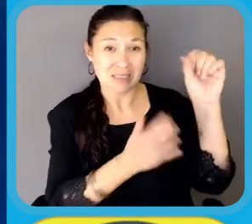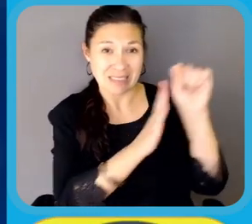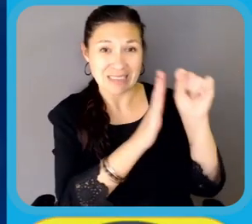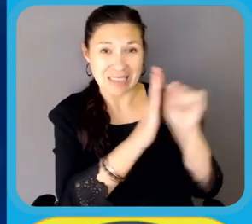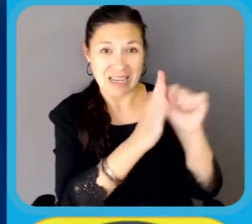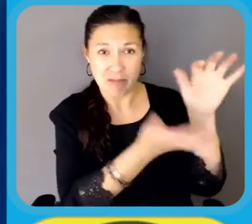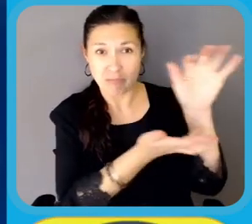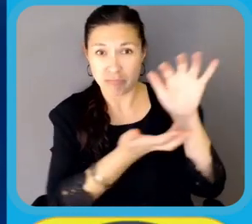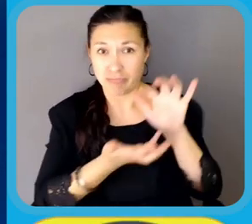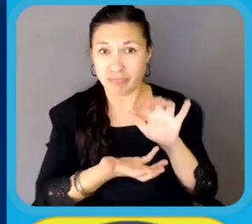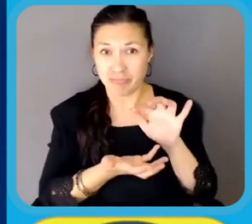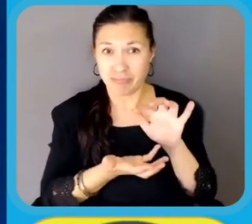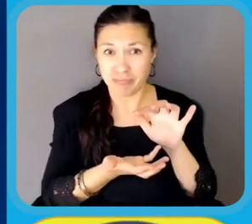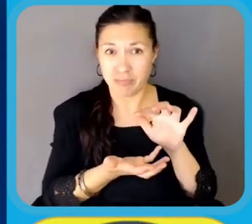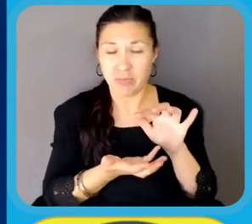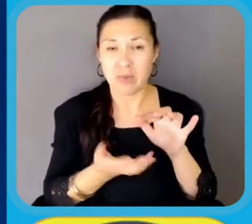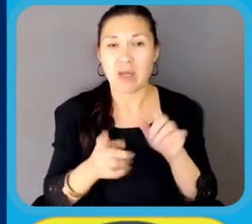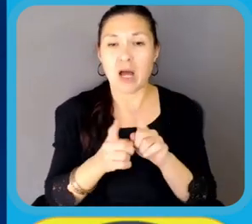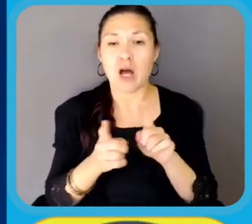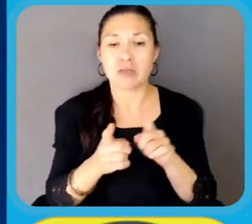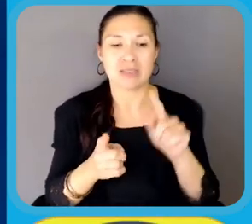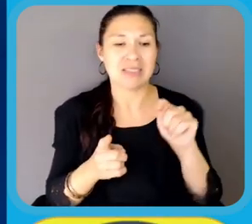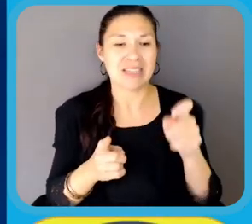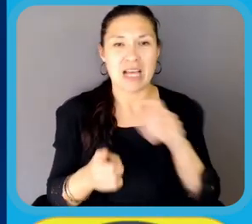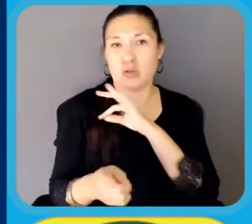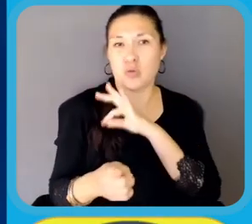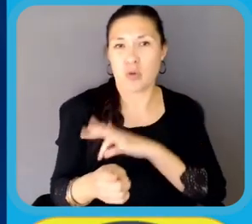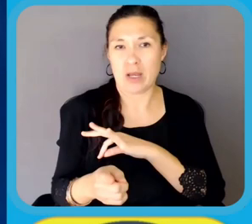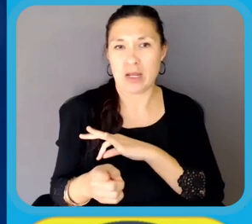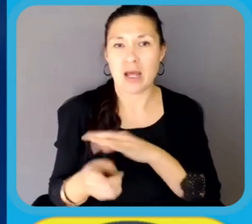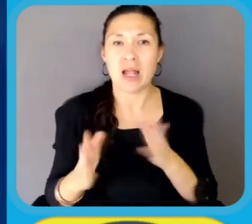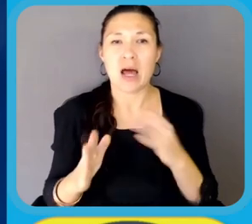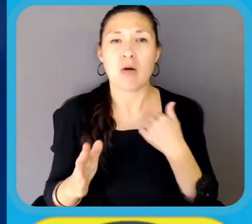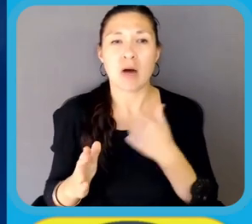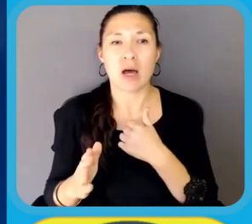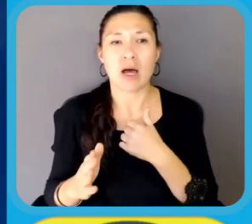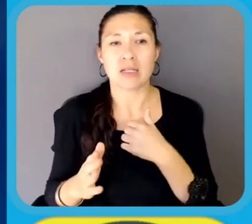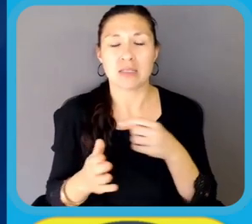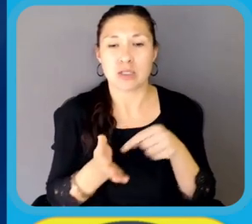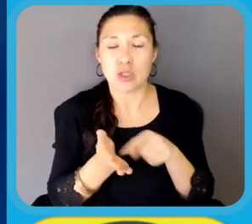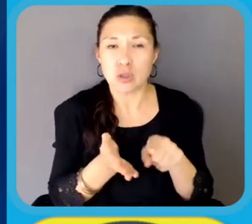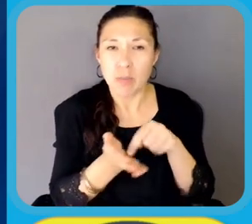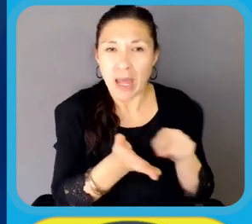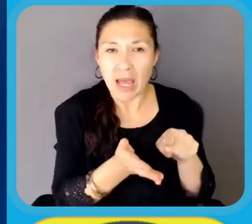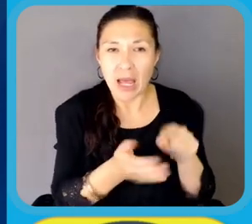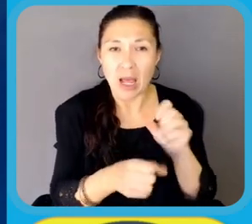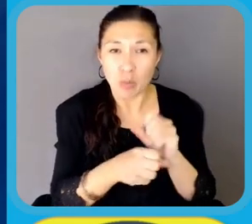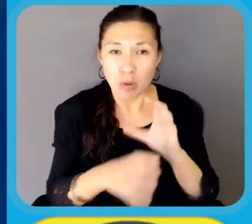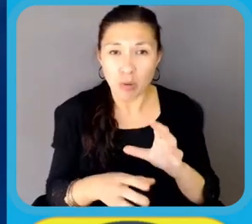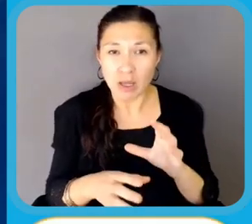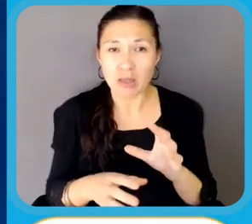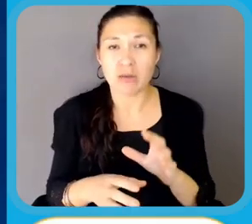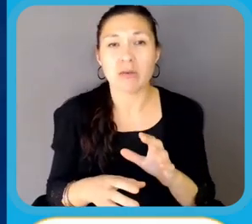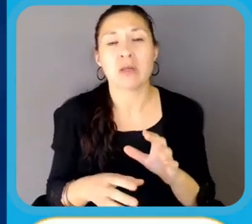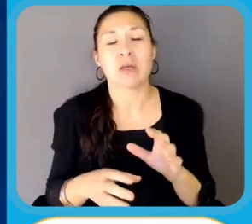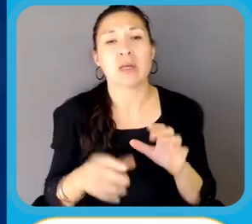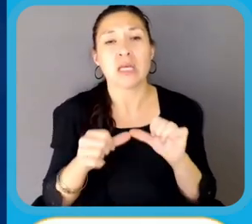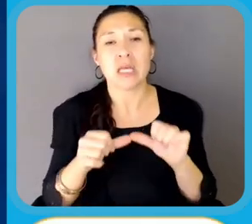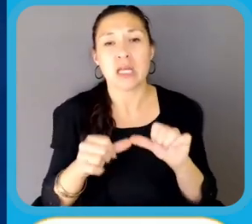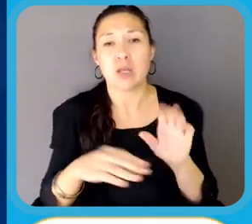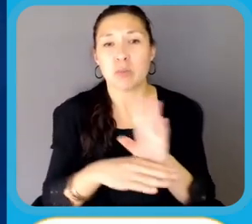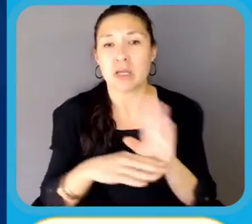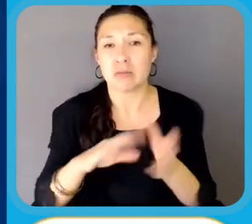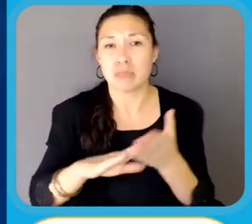Newsom, as well as a tax credit, which is allowing us to keep our employees paid and keep our business flowing during this